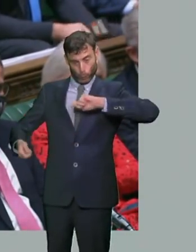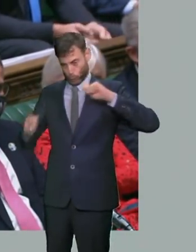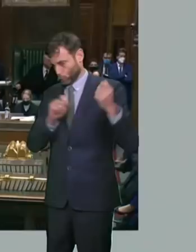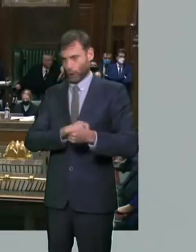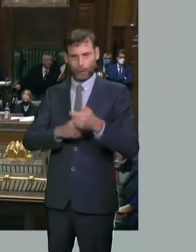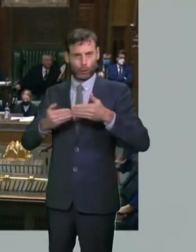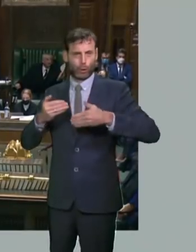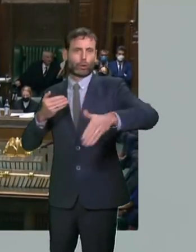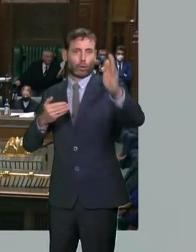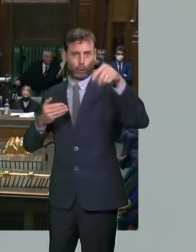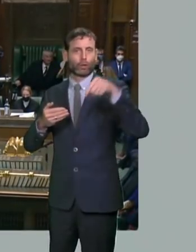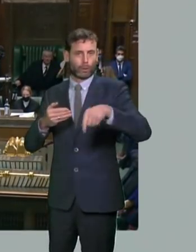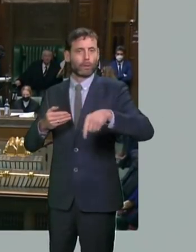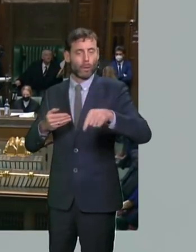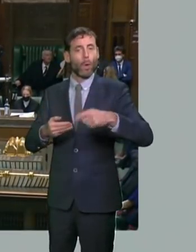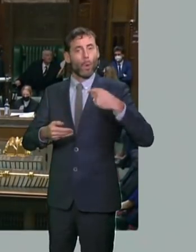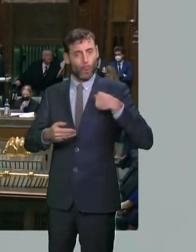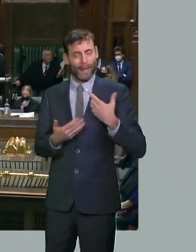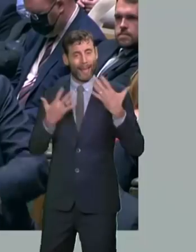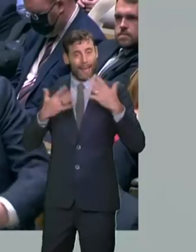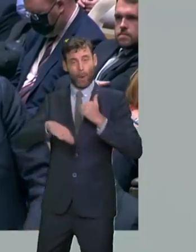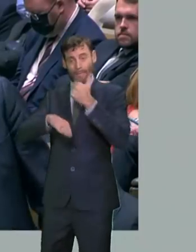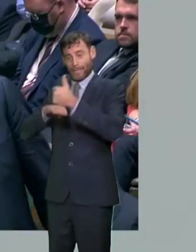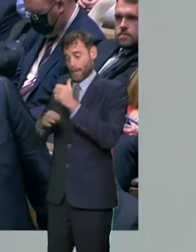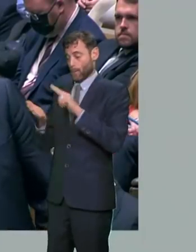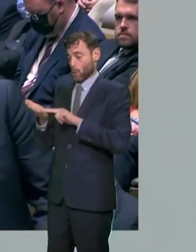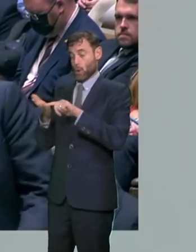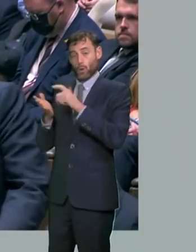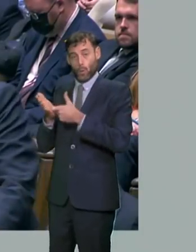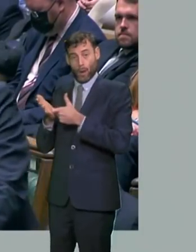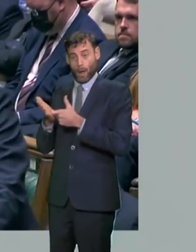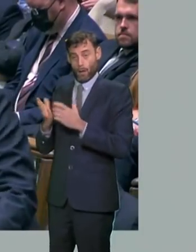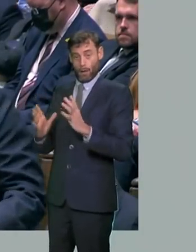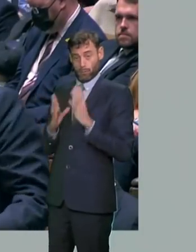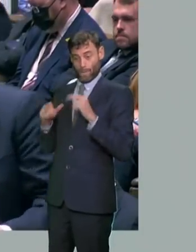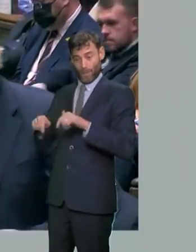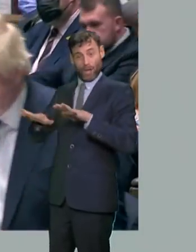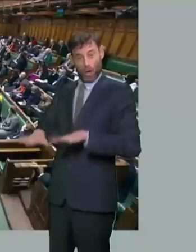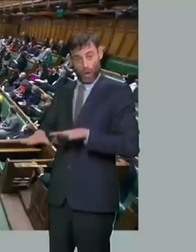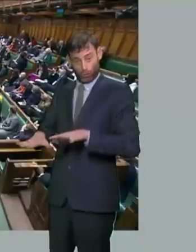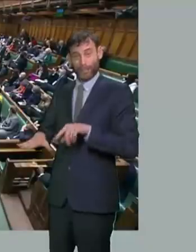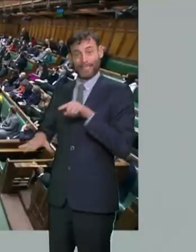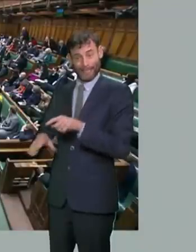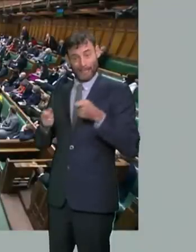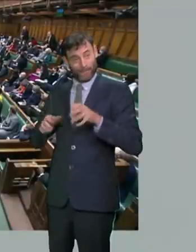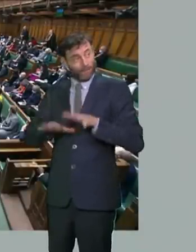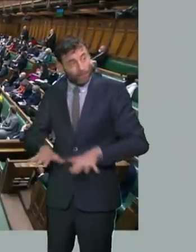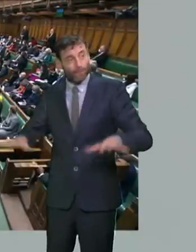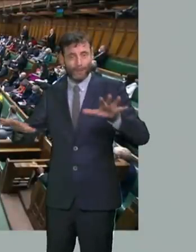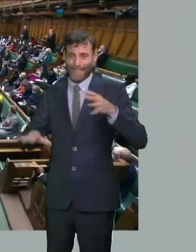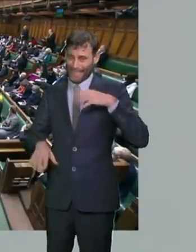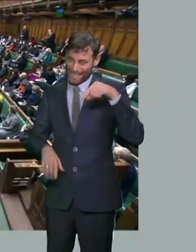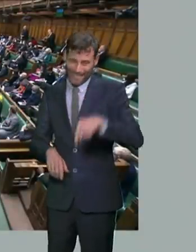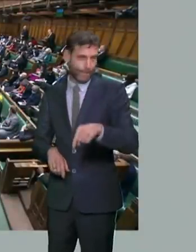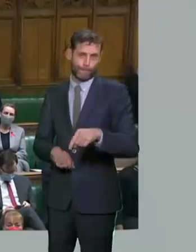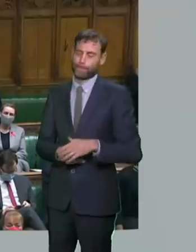we're instituting, Mr. Governor, Mr. Speaker, we're putting in the nuclear baseload that this country has long been deprived of. John Speller. Thank you, Mr.